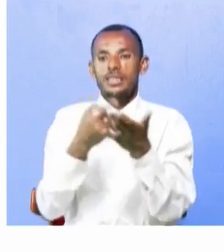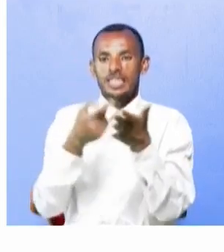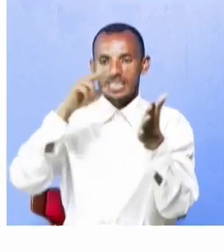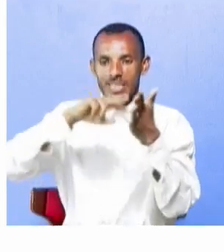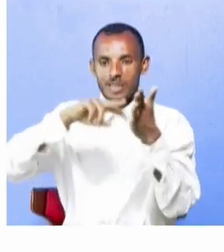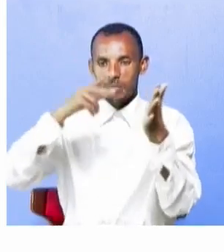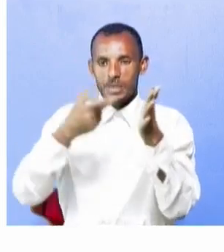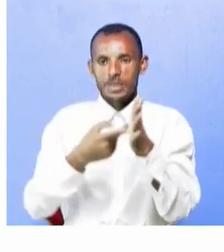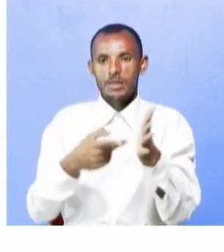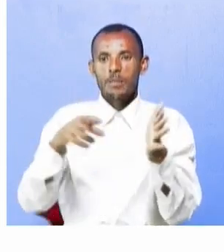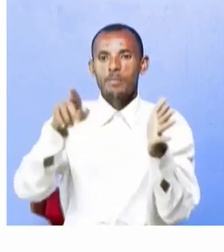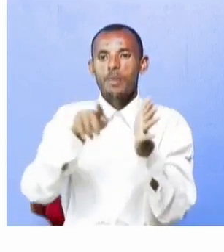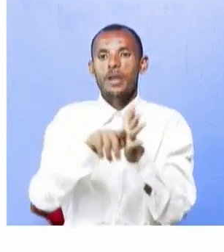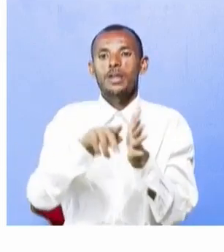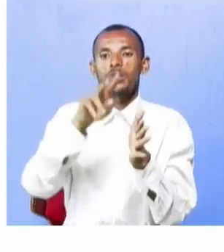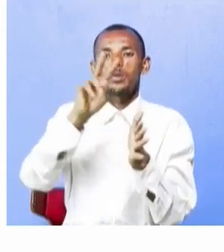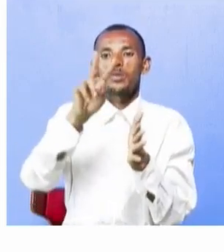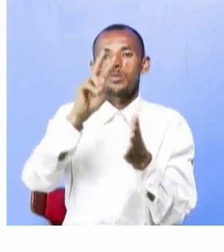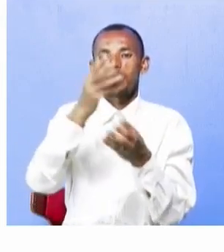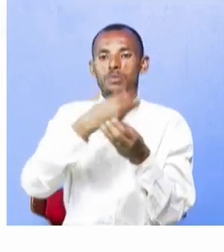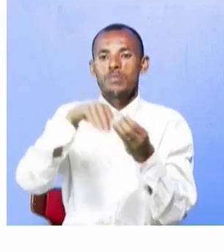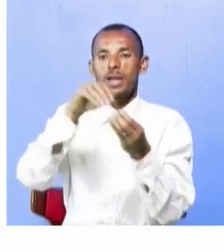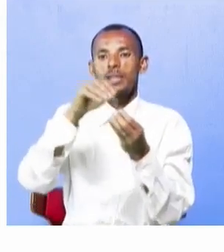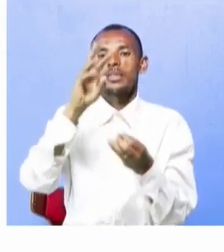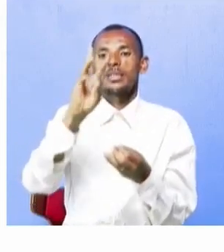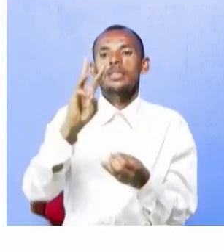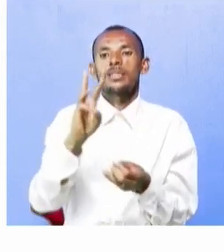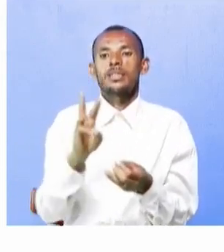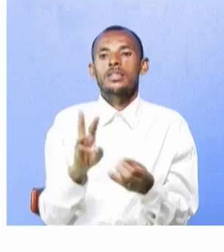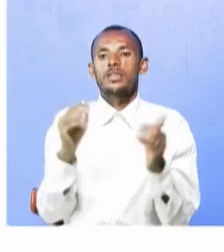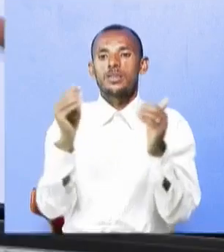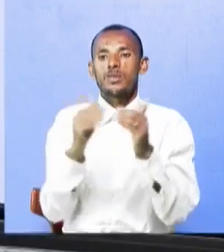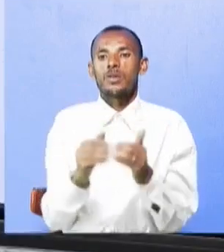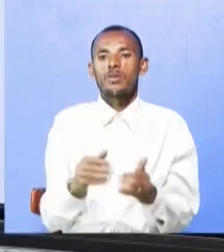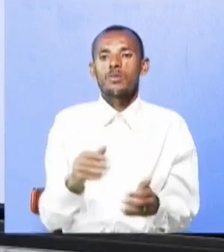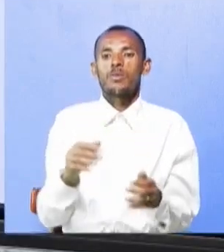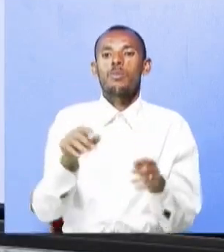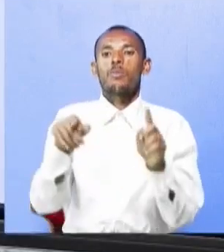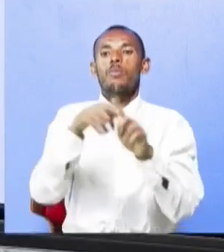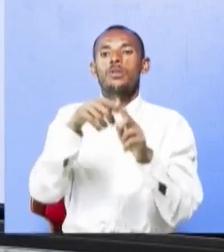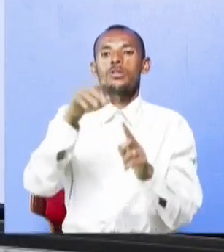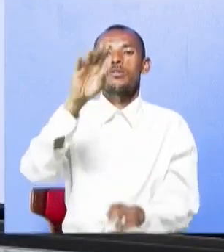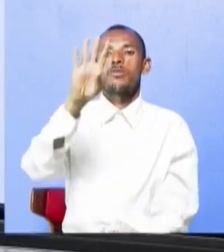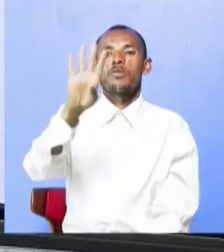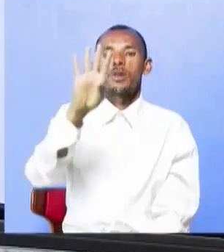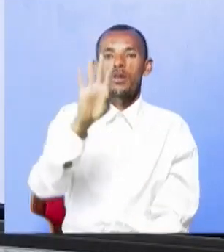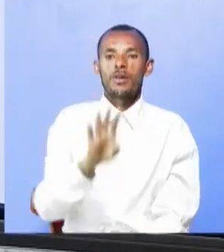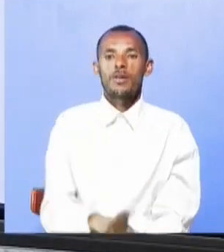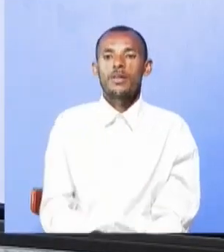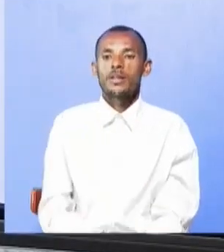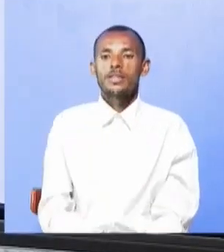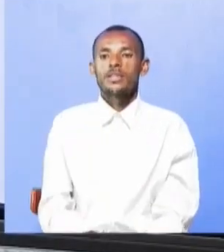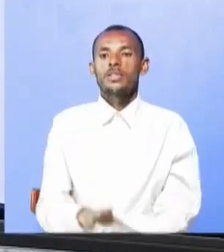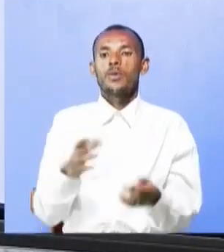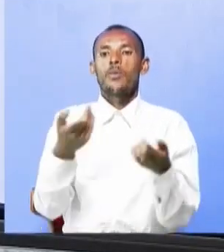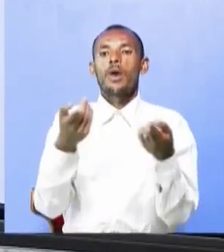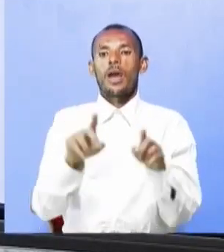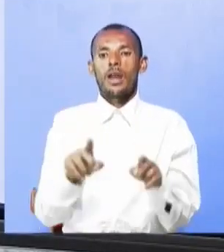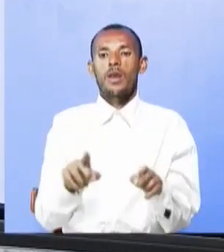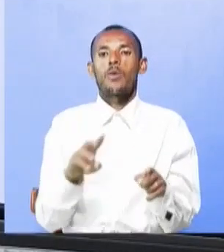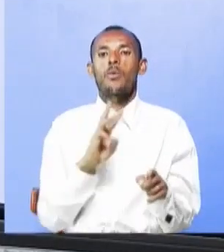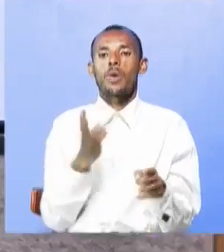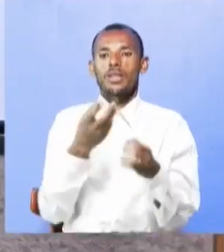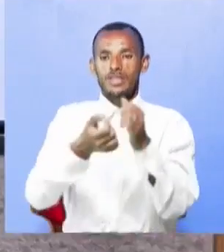means minus 2 plus 6. Minus 2 plus 6 is positive 4. Okay, so whenever